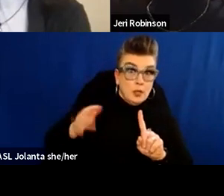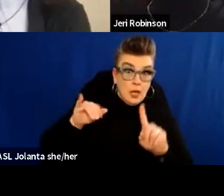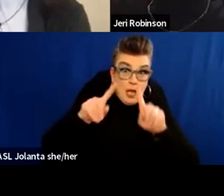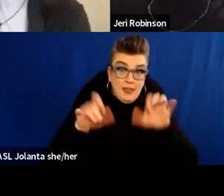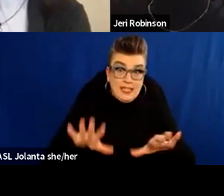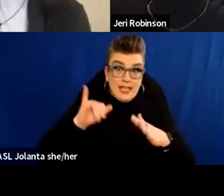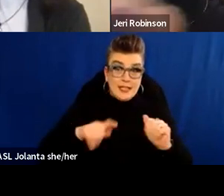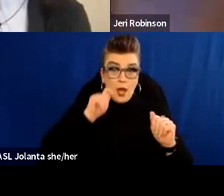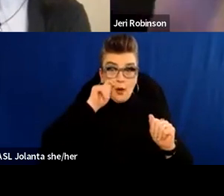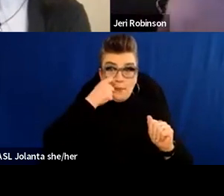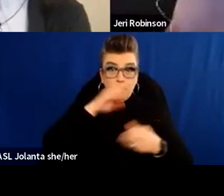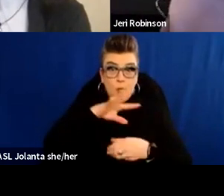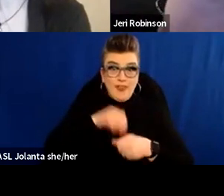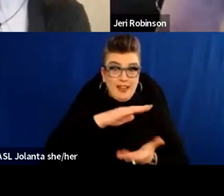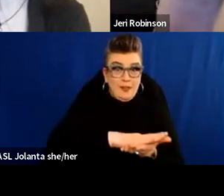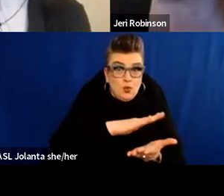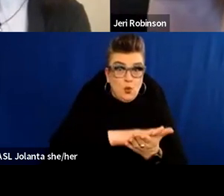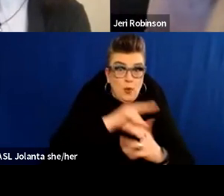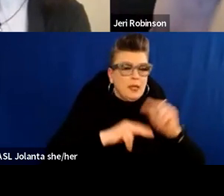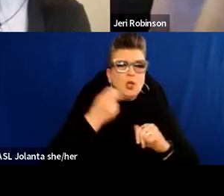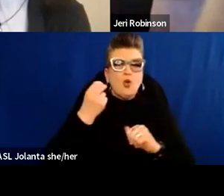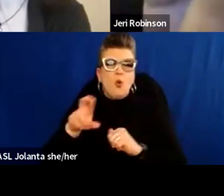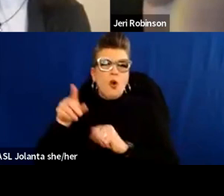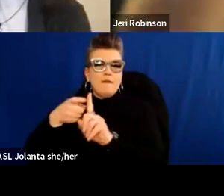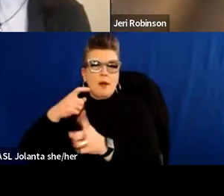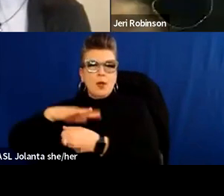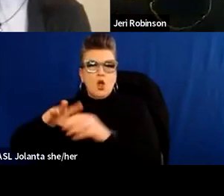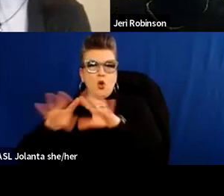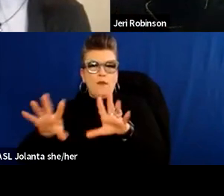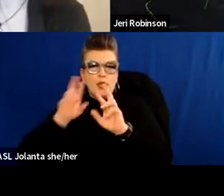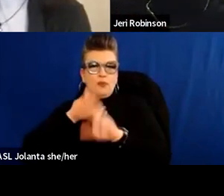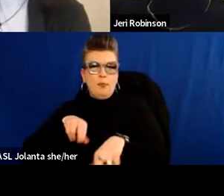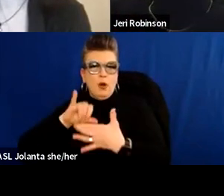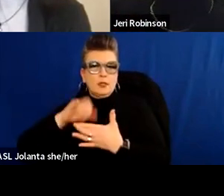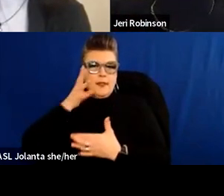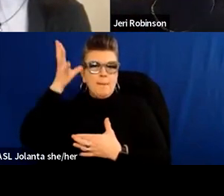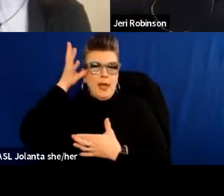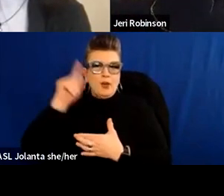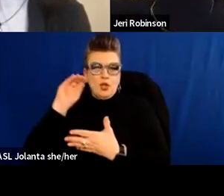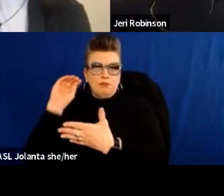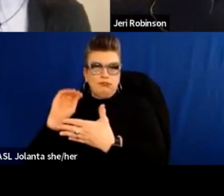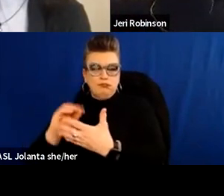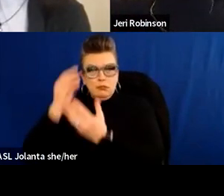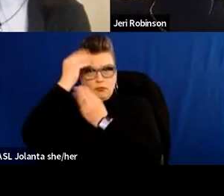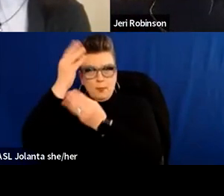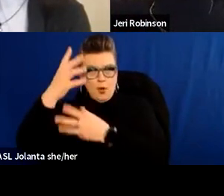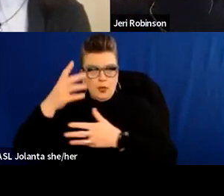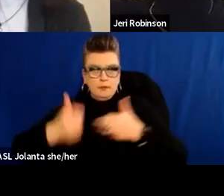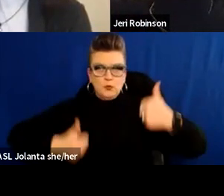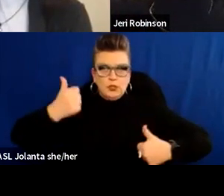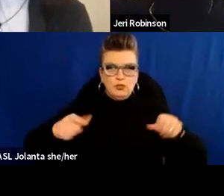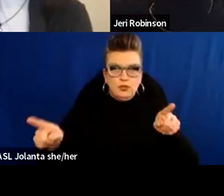school buildings are they taking from the covid reports that parents or families are reporting themselves or both